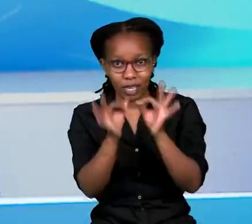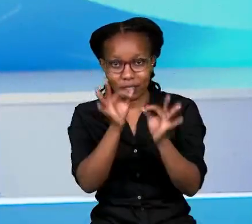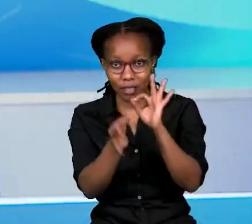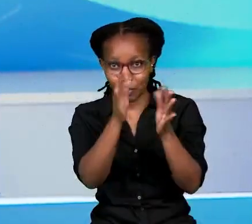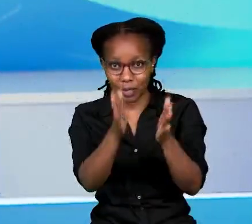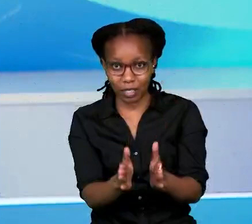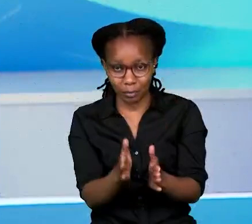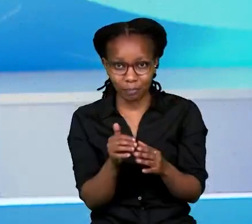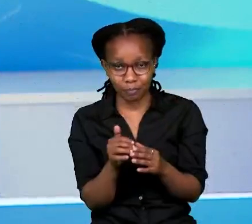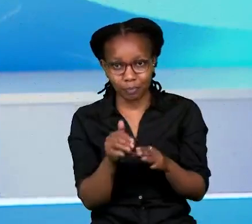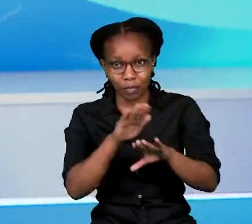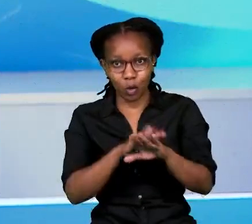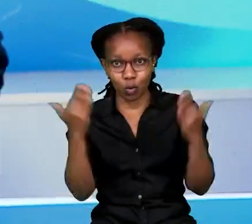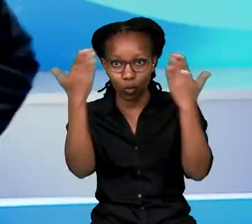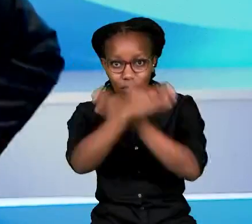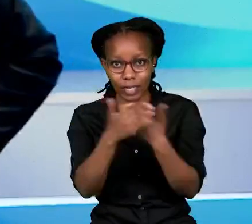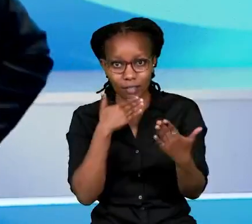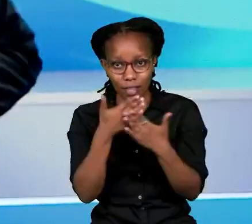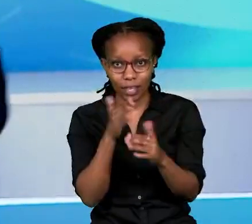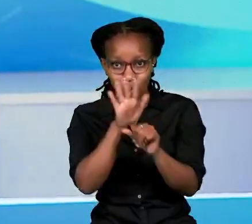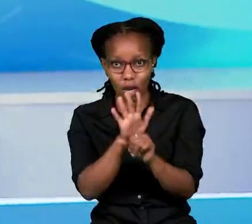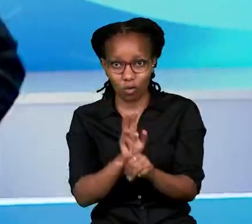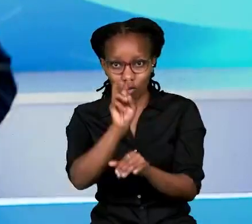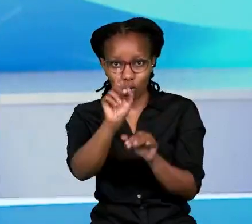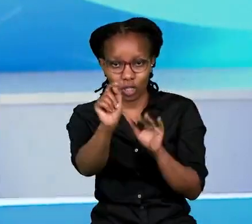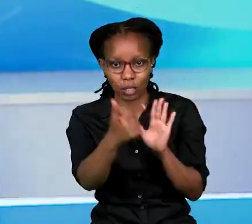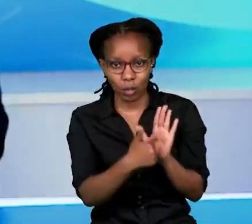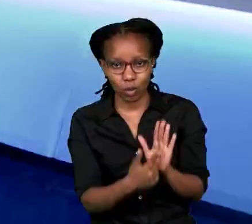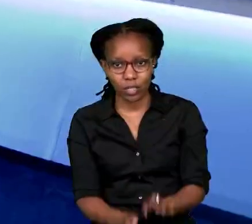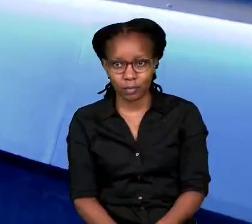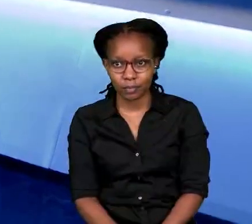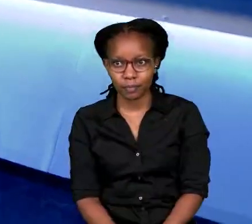interpreters, do have yourself a good night and thank you for watching Tipping Point.